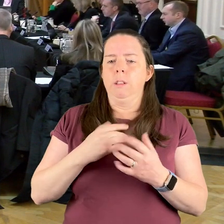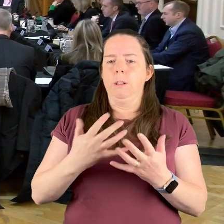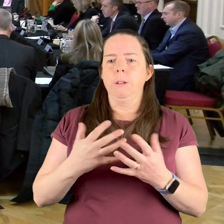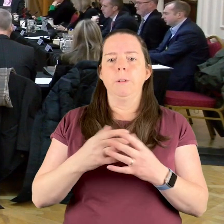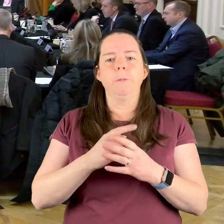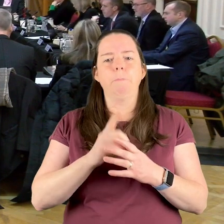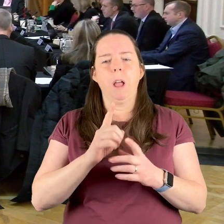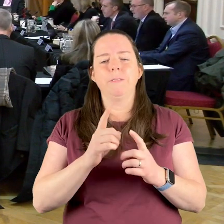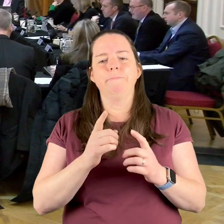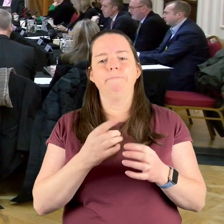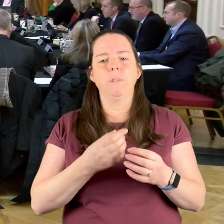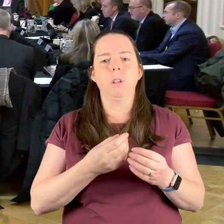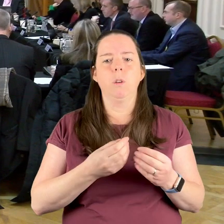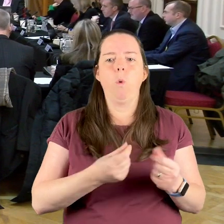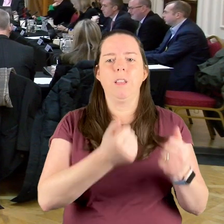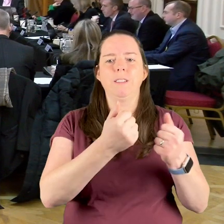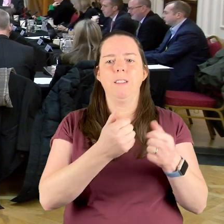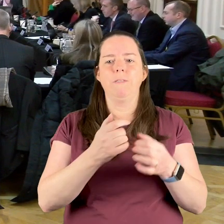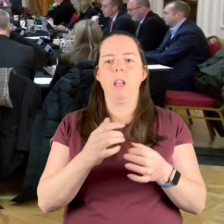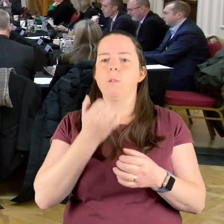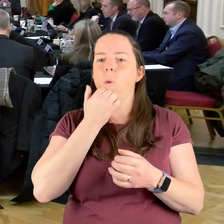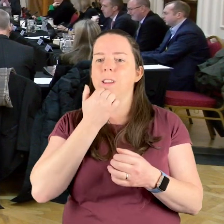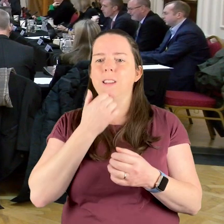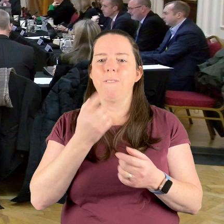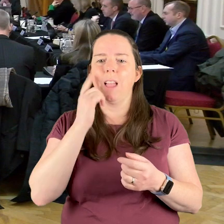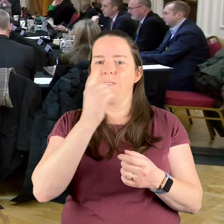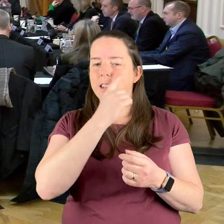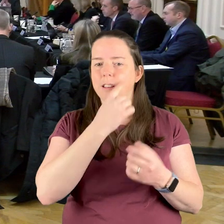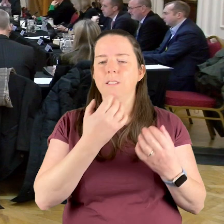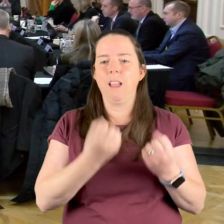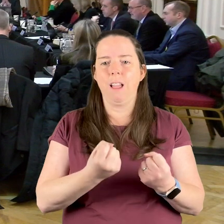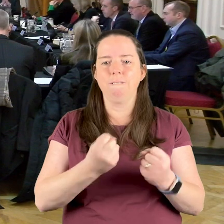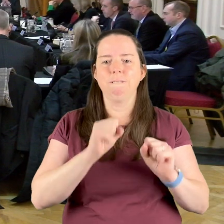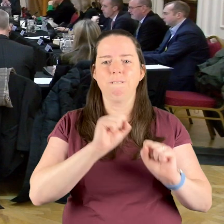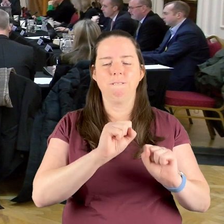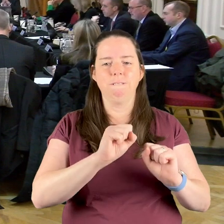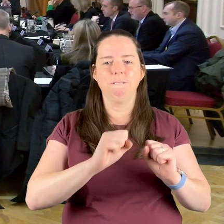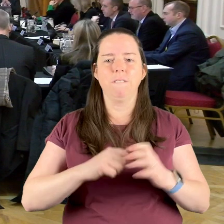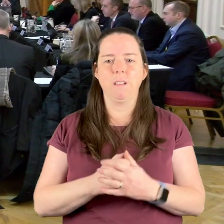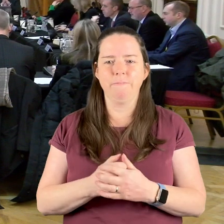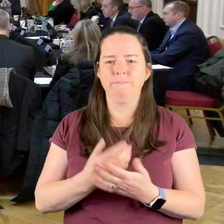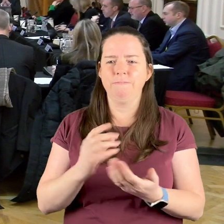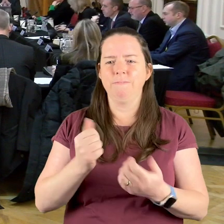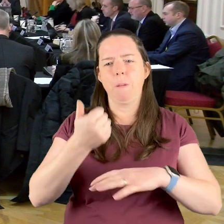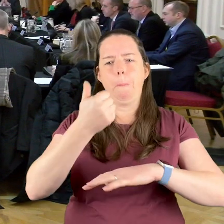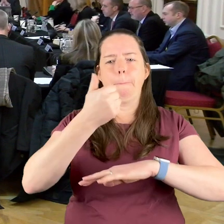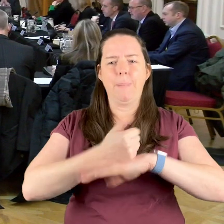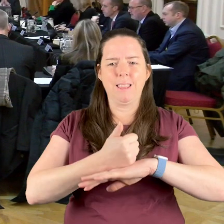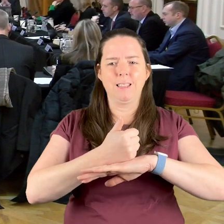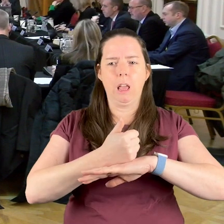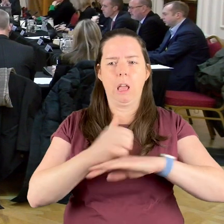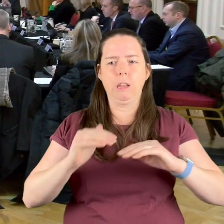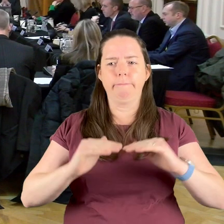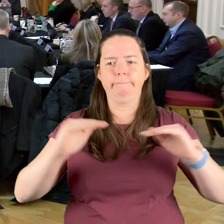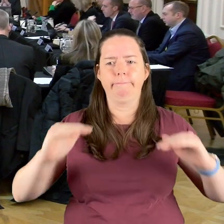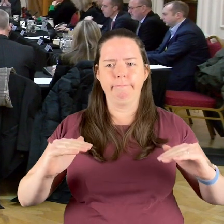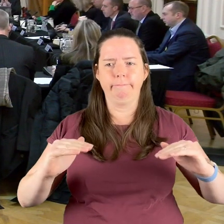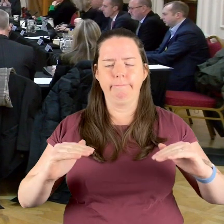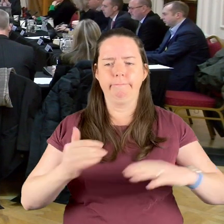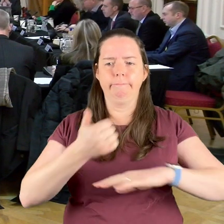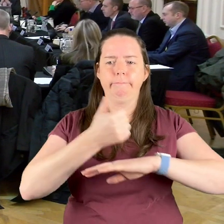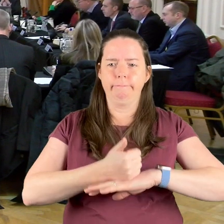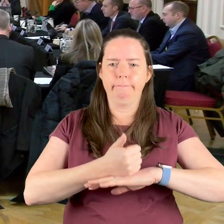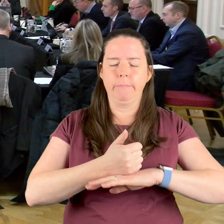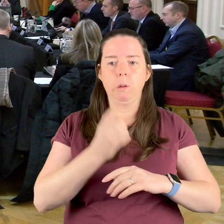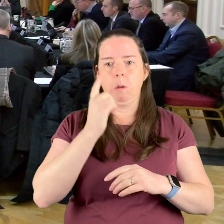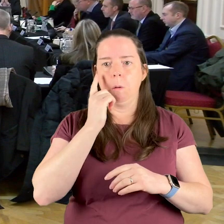I regretted afterwards, of course. So it's qualitative and quantitative evidence. And so I